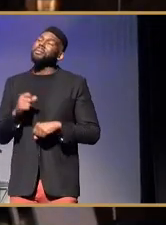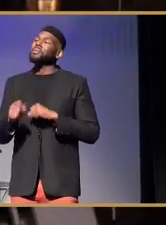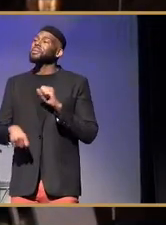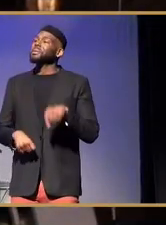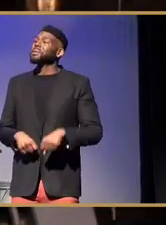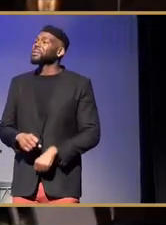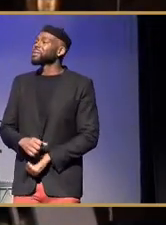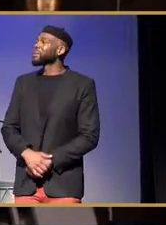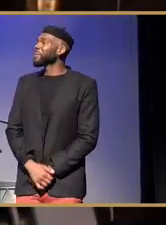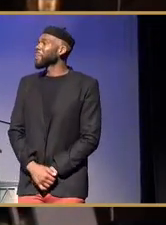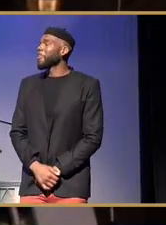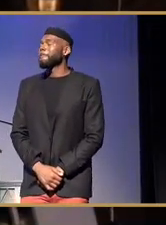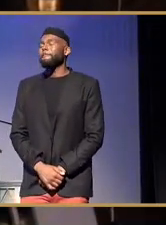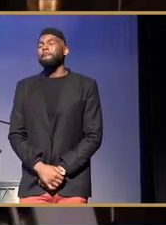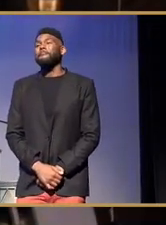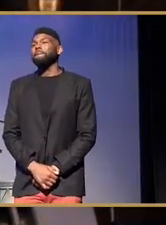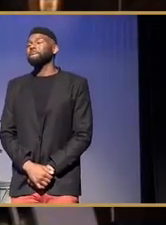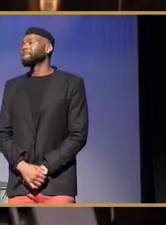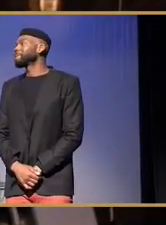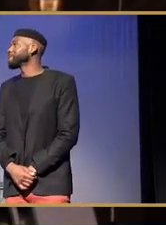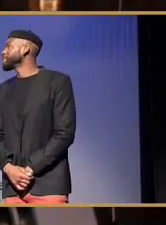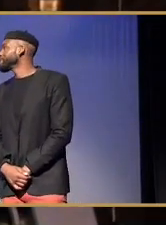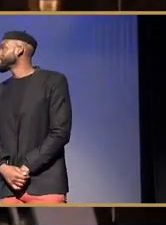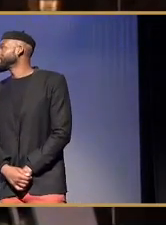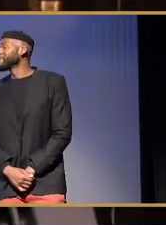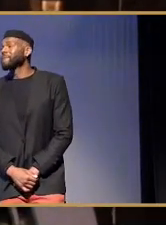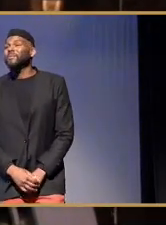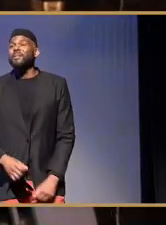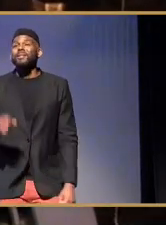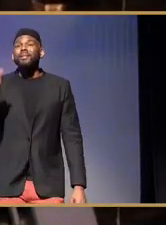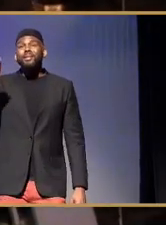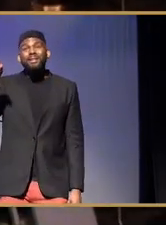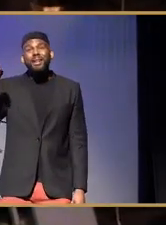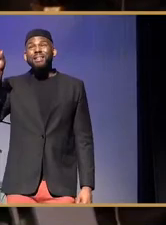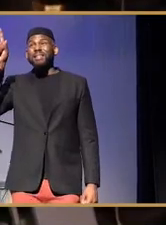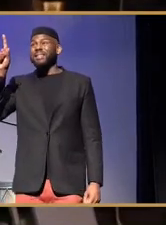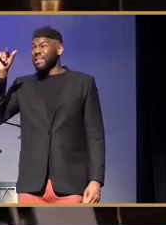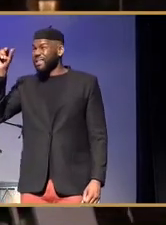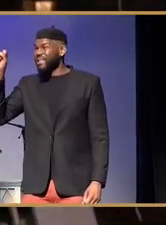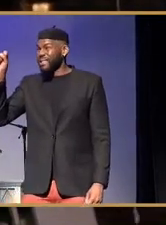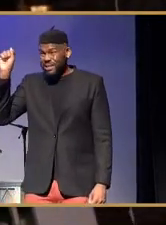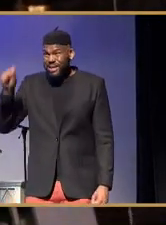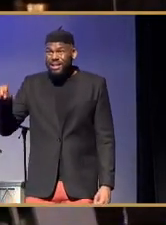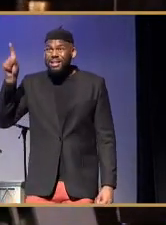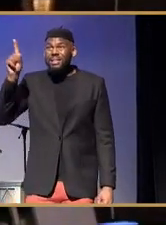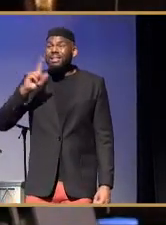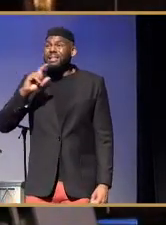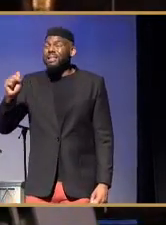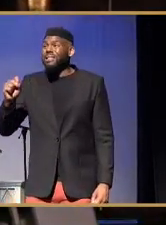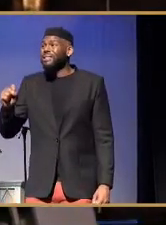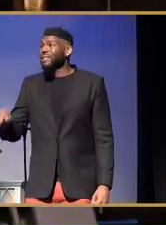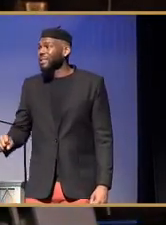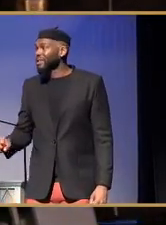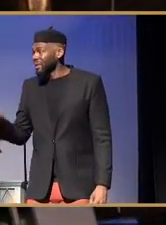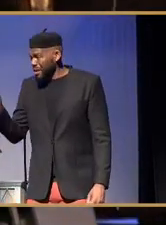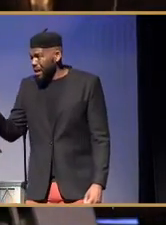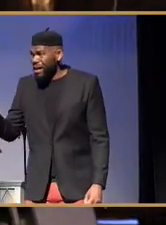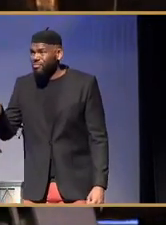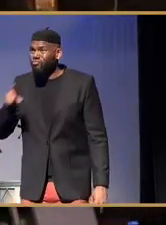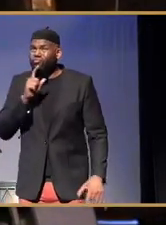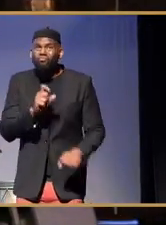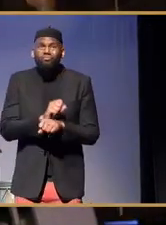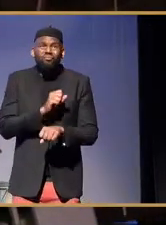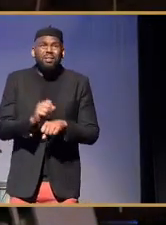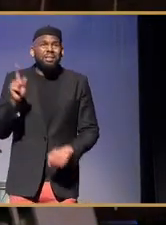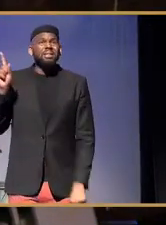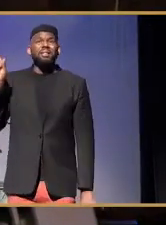everything to me. Yes, he is. Yes, he is. Yes, he is. Yes, he is. Yes, he